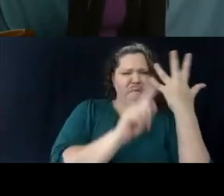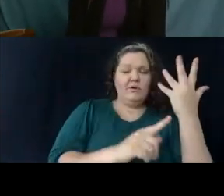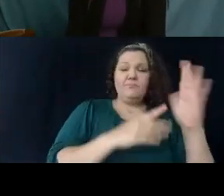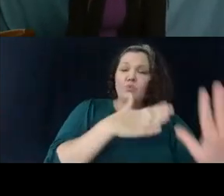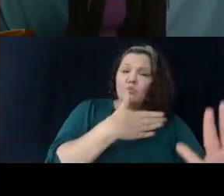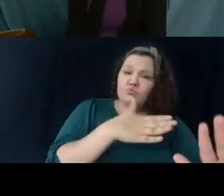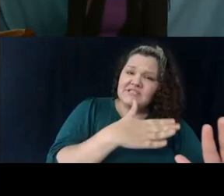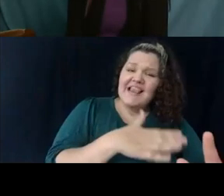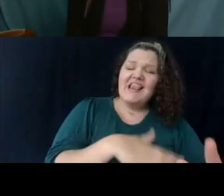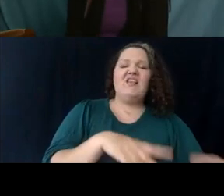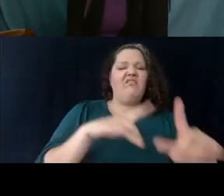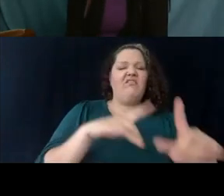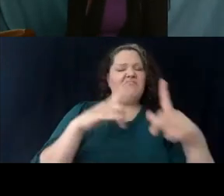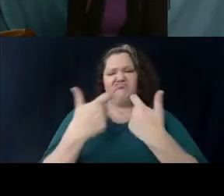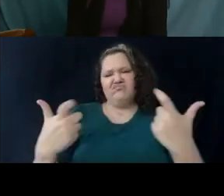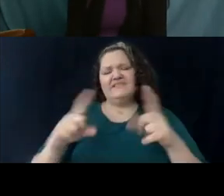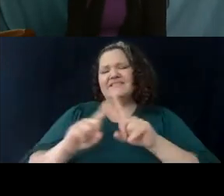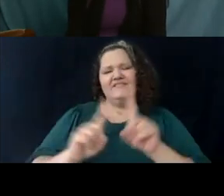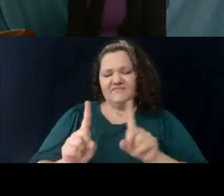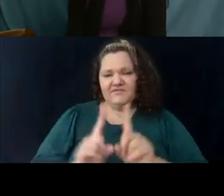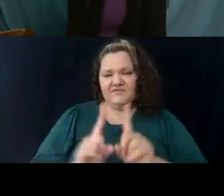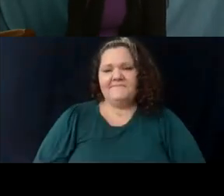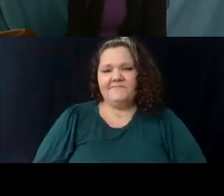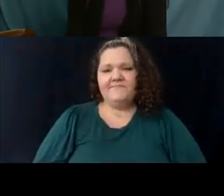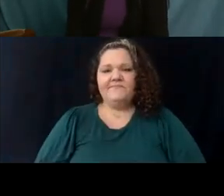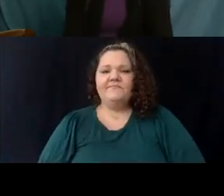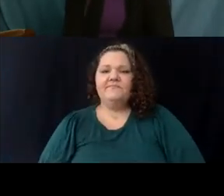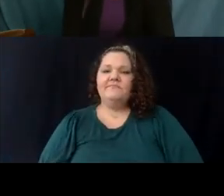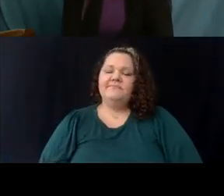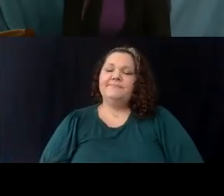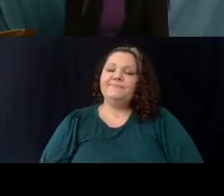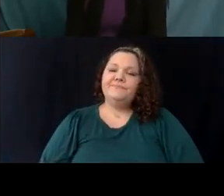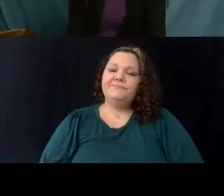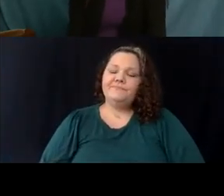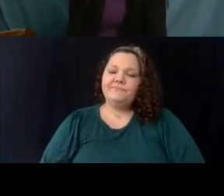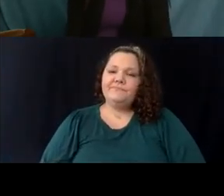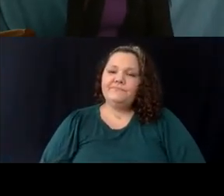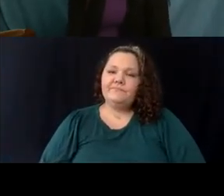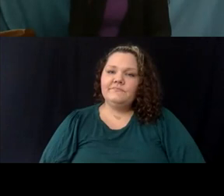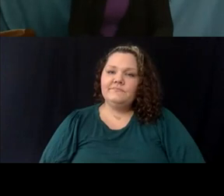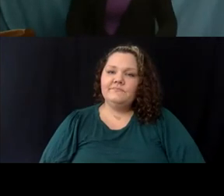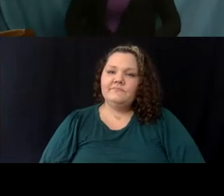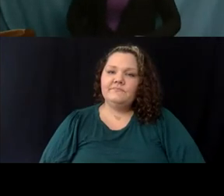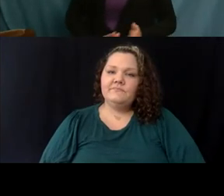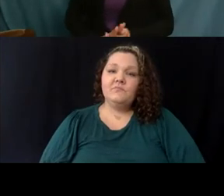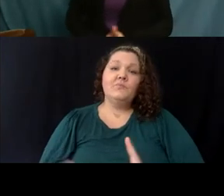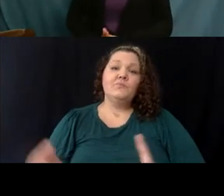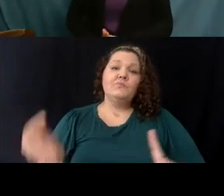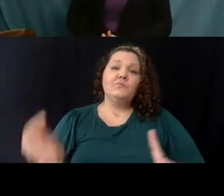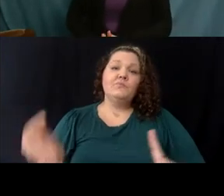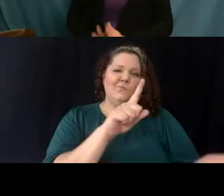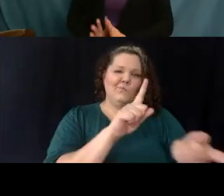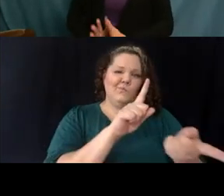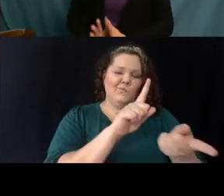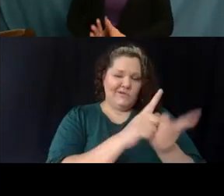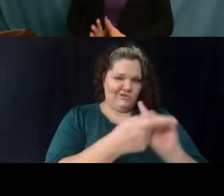This could be, again, promotional materials or recorded type of workshops or pieces of material that you're having